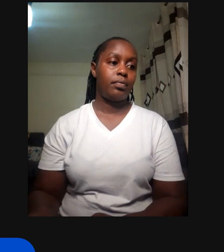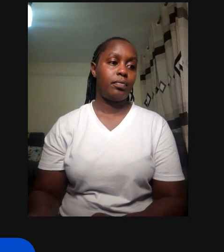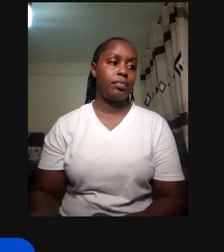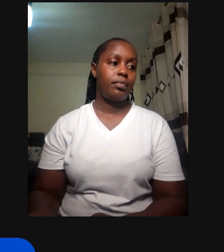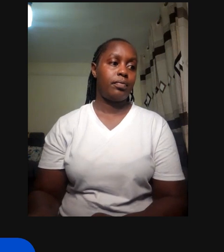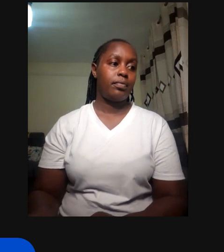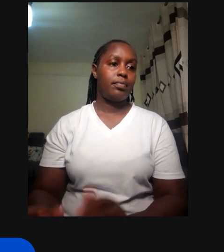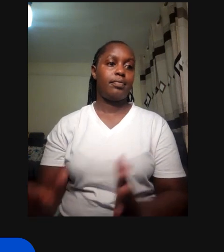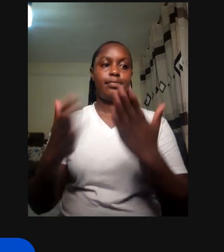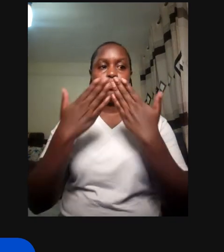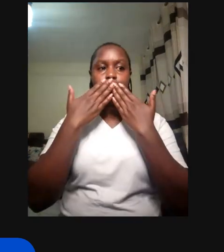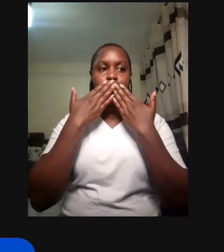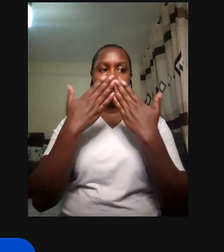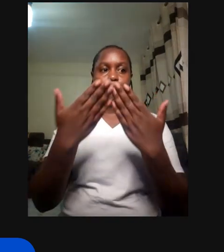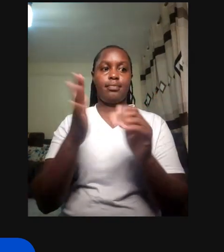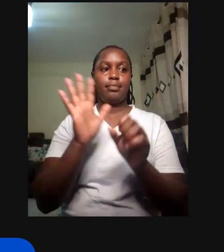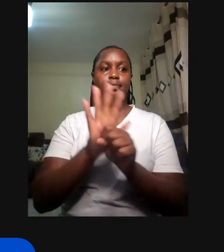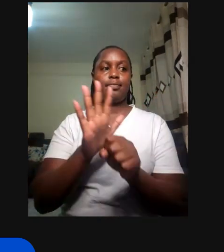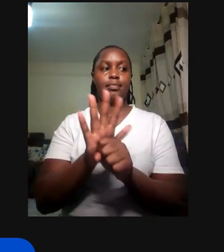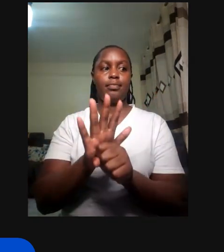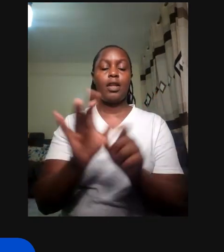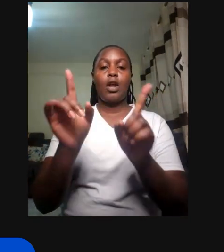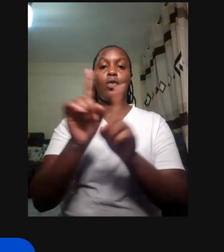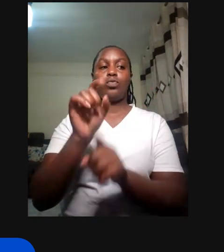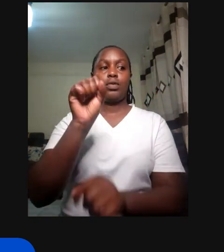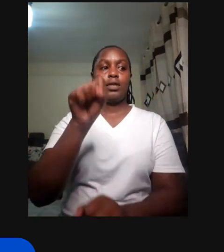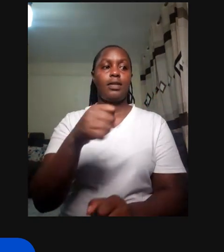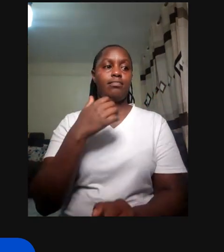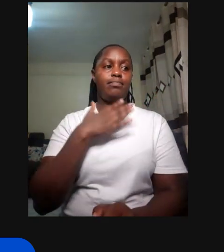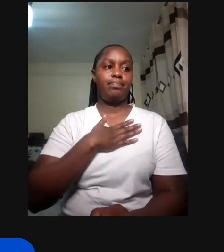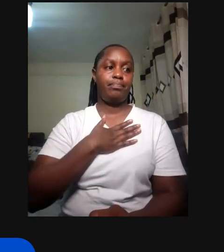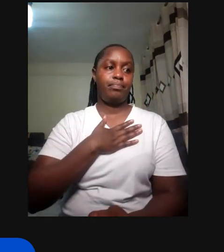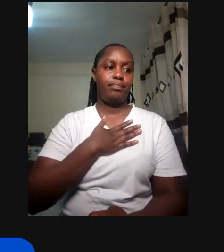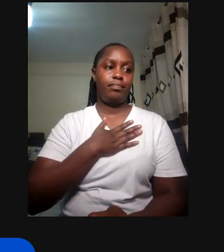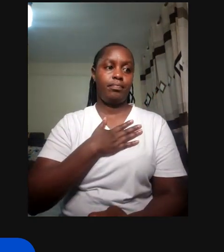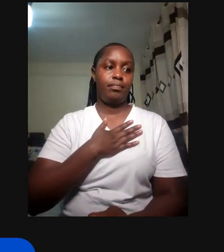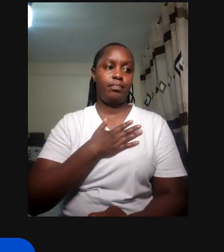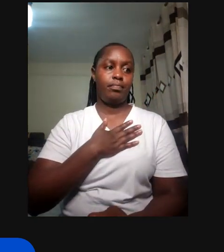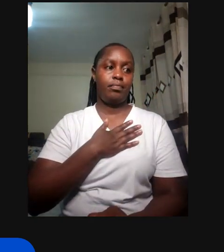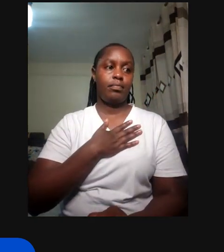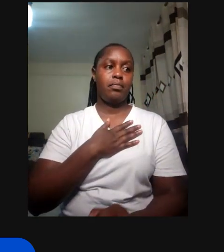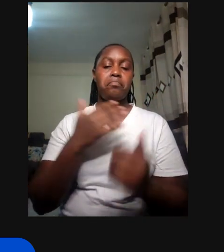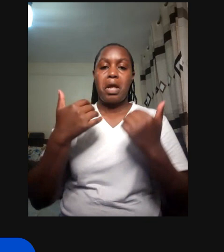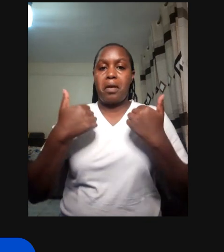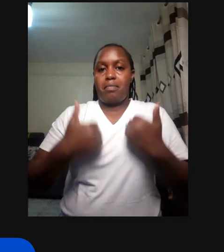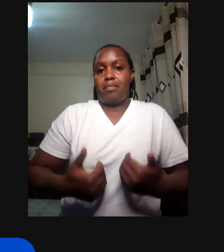Asante sana. And yes, please, I will be accountable.